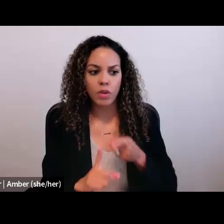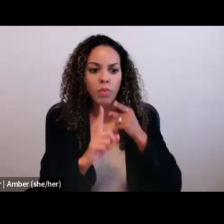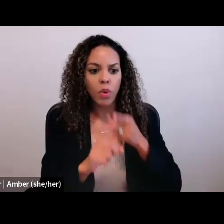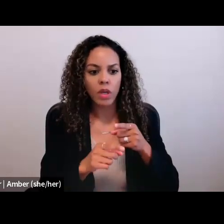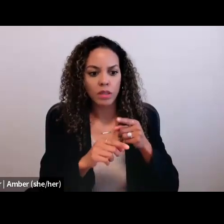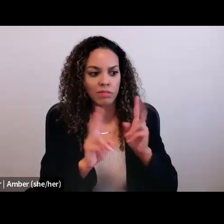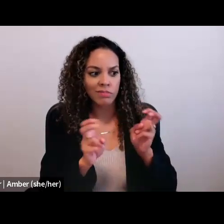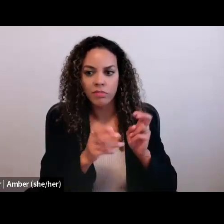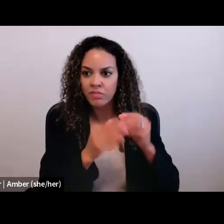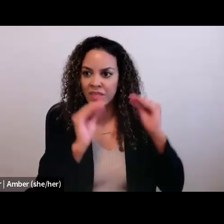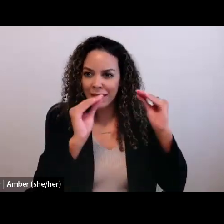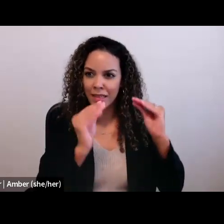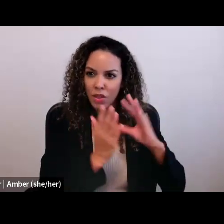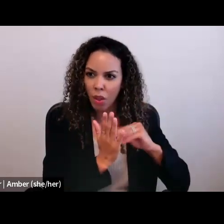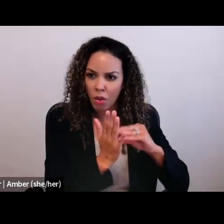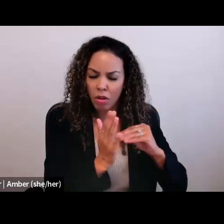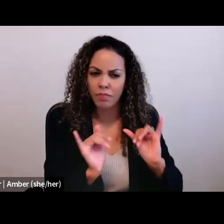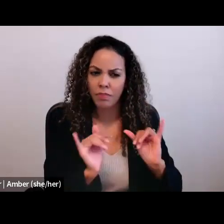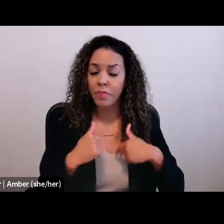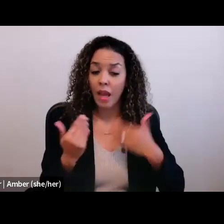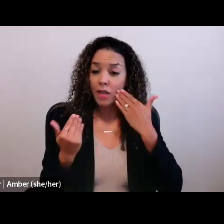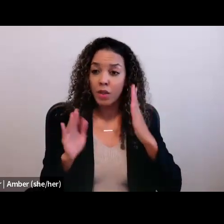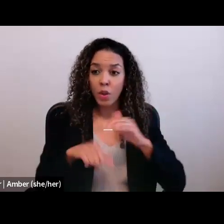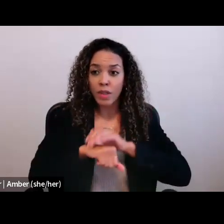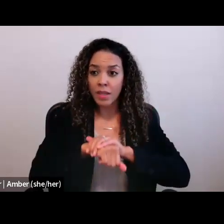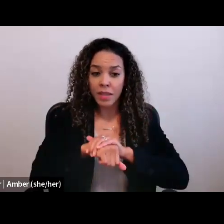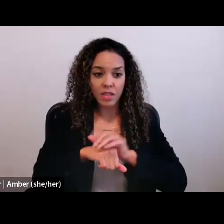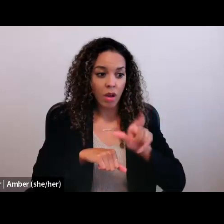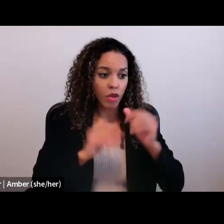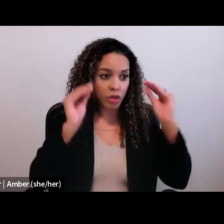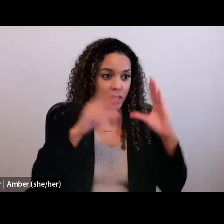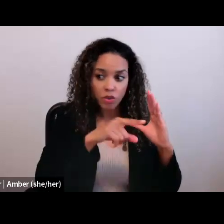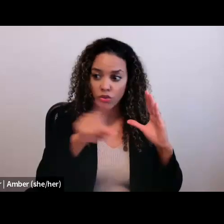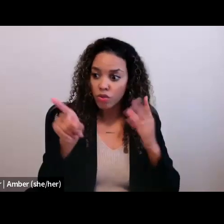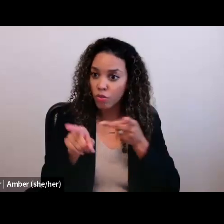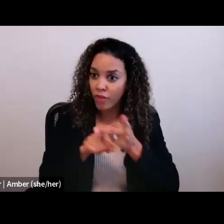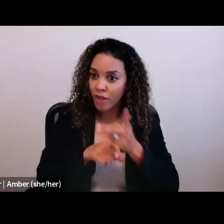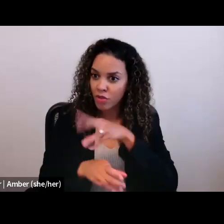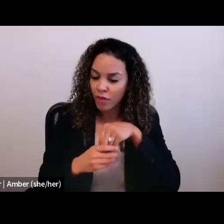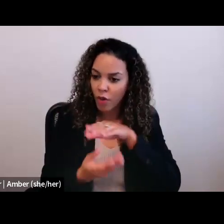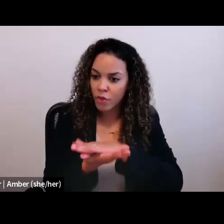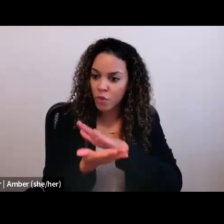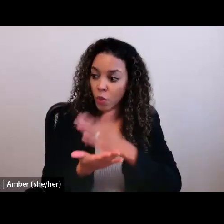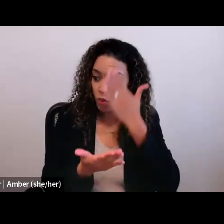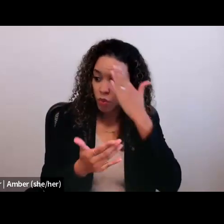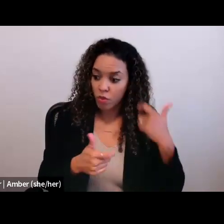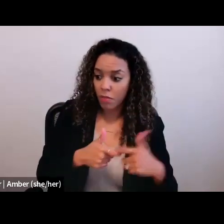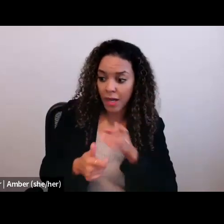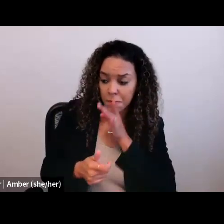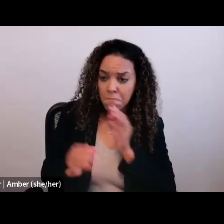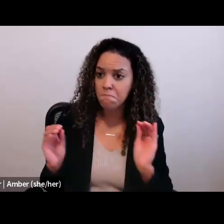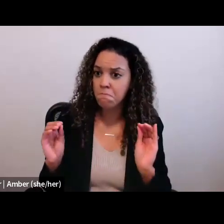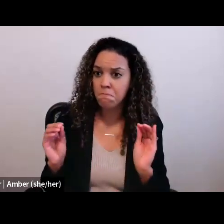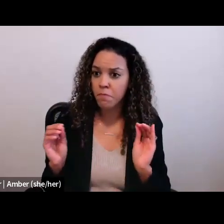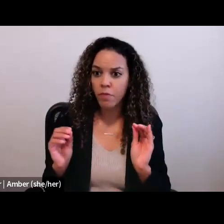so I didn't know English. None of the teachers or any of the professionals at the school knew Spanish,